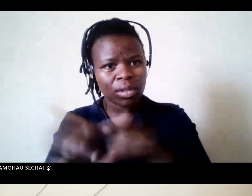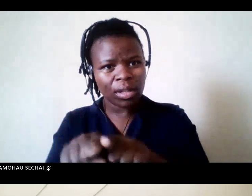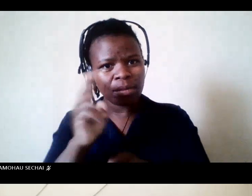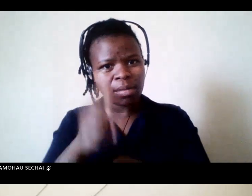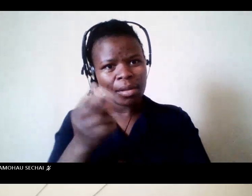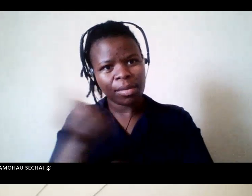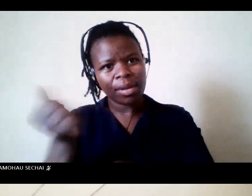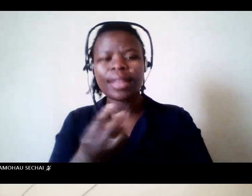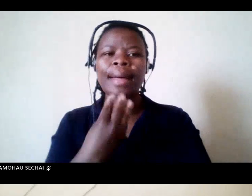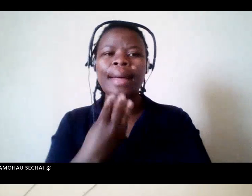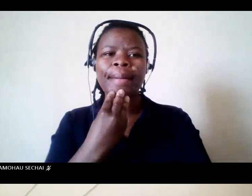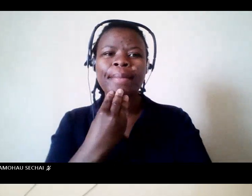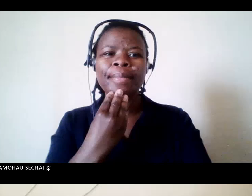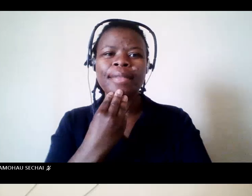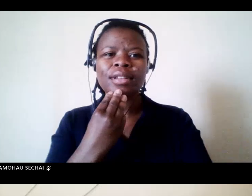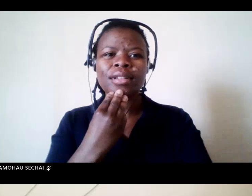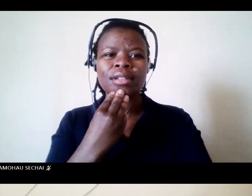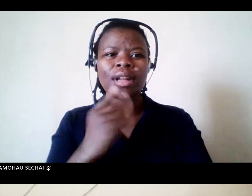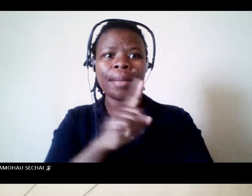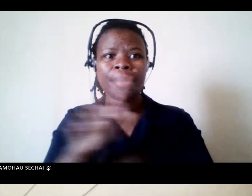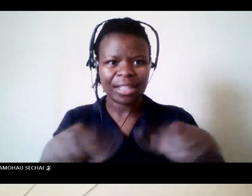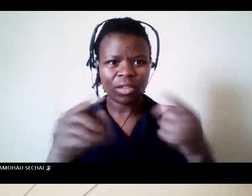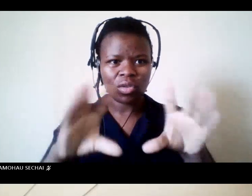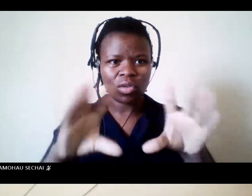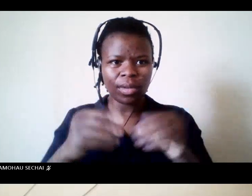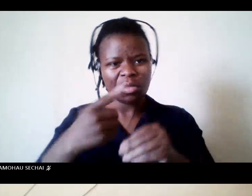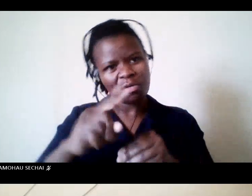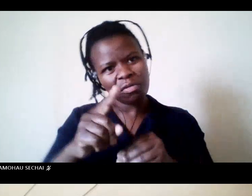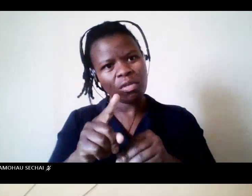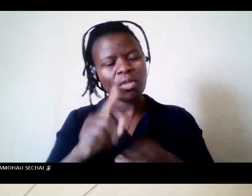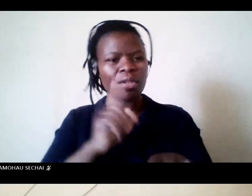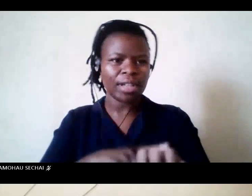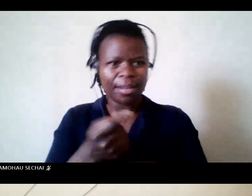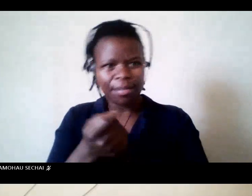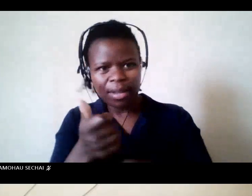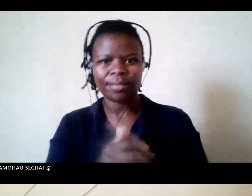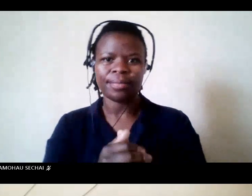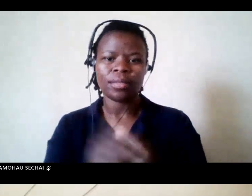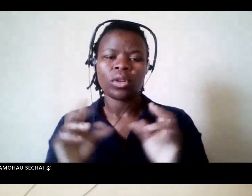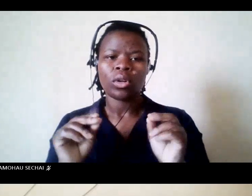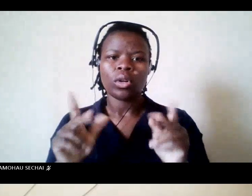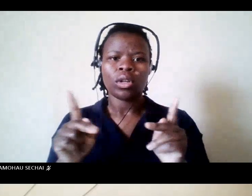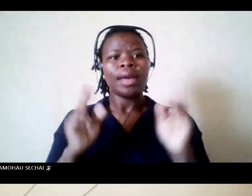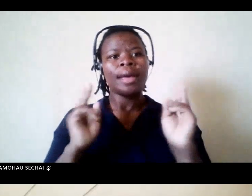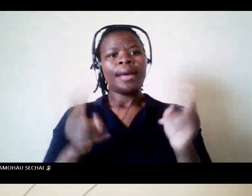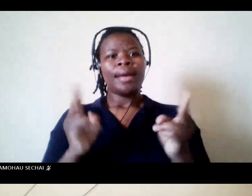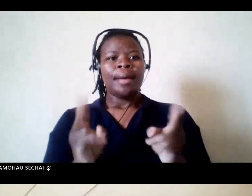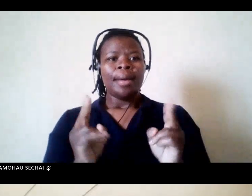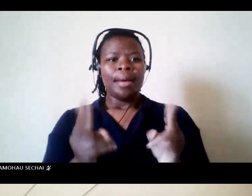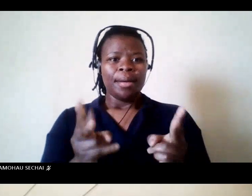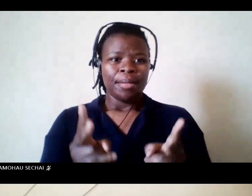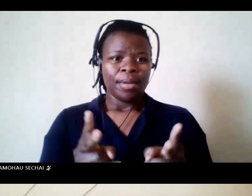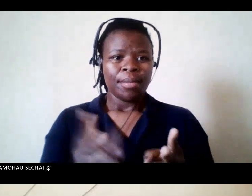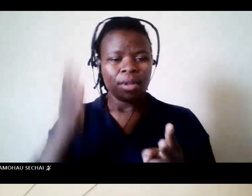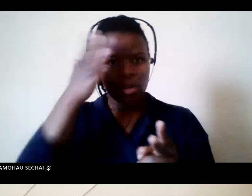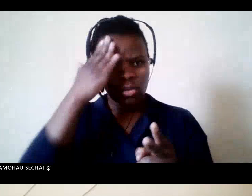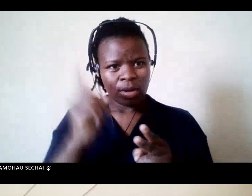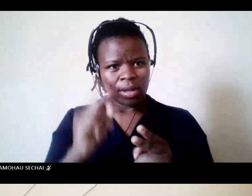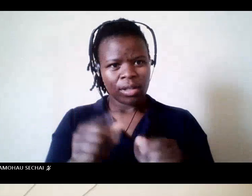Michelle, but Michelle has not been in for a while. Yeah. All right. So people. So we, as you know, we went